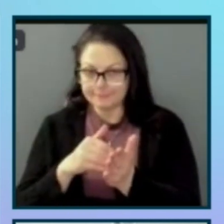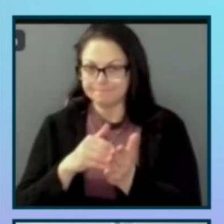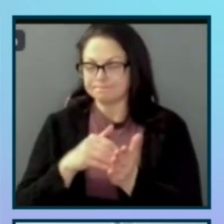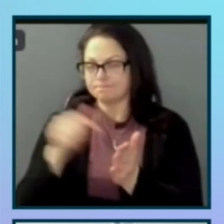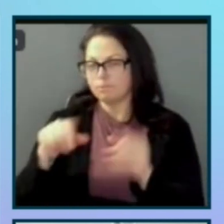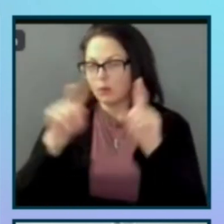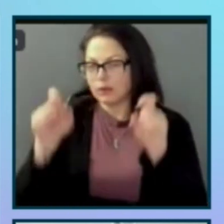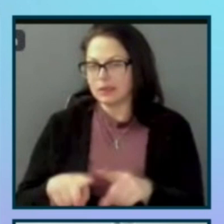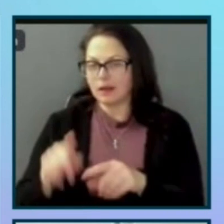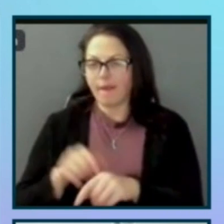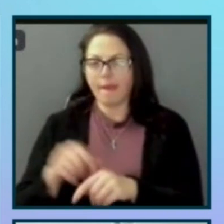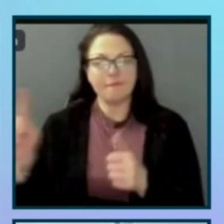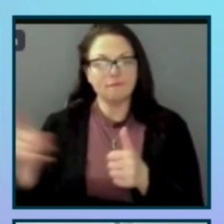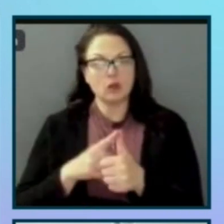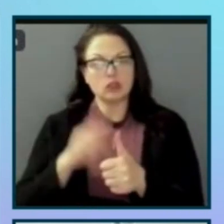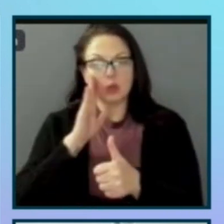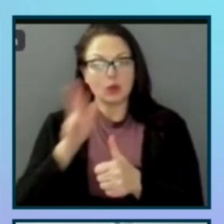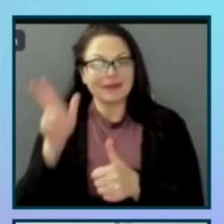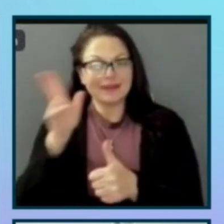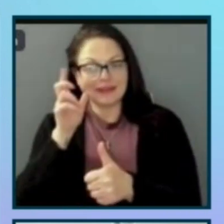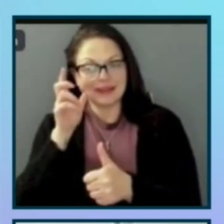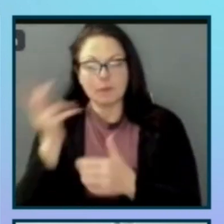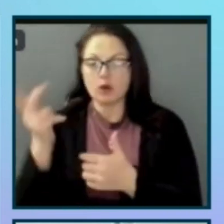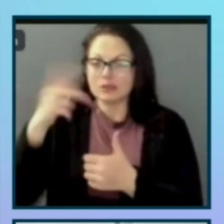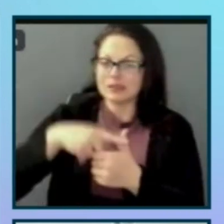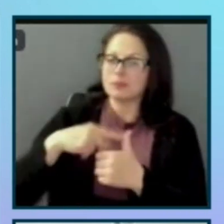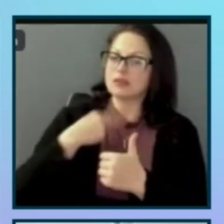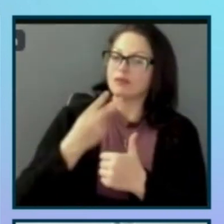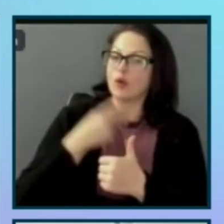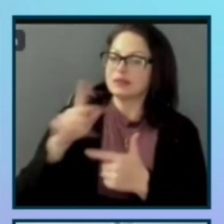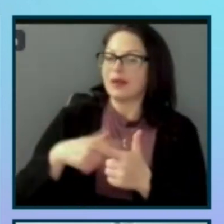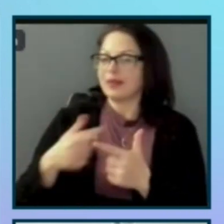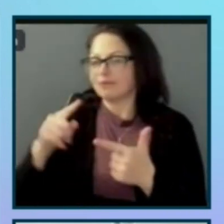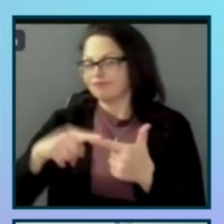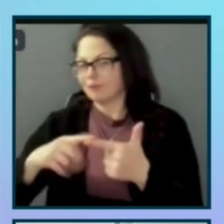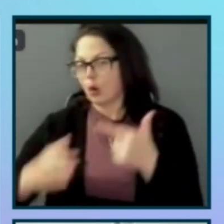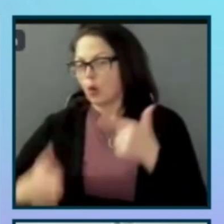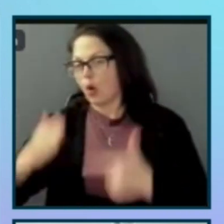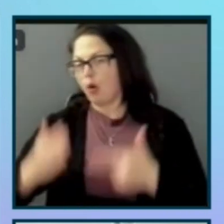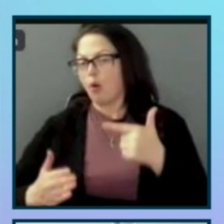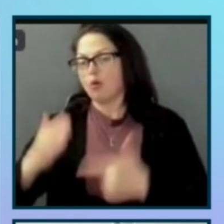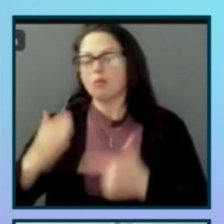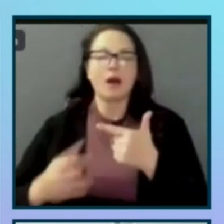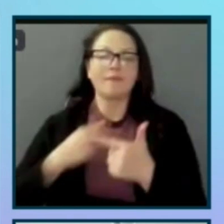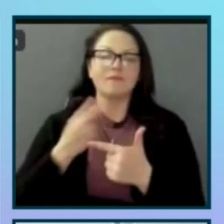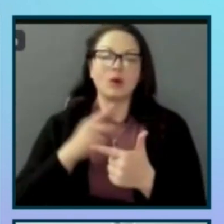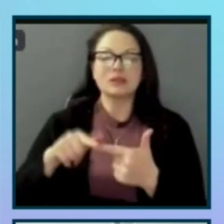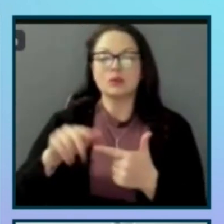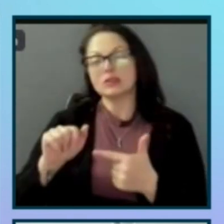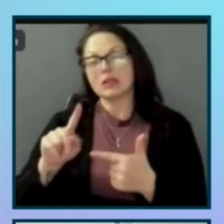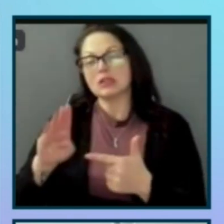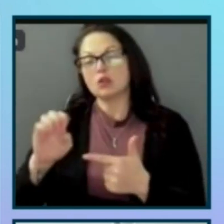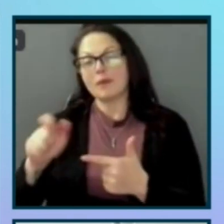So first you will hear the participant's voice, and then you will hear the more robotic voice, which is the Adobe XD prototype acting as